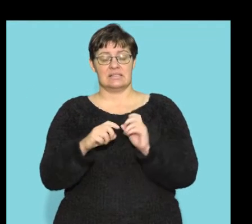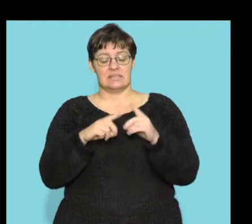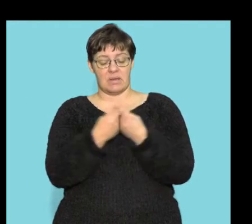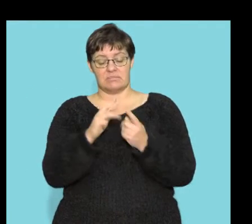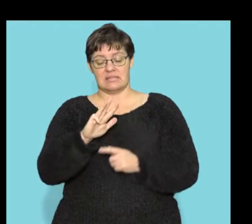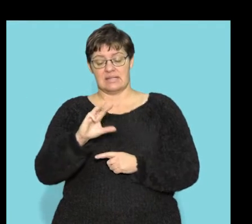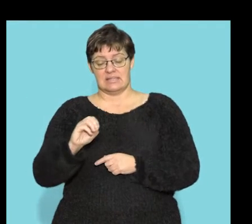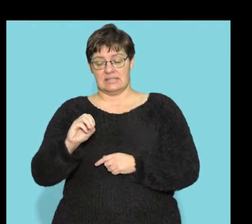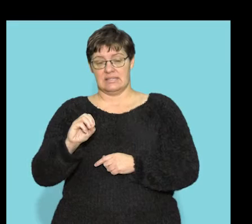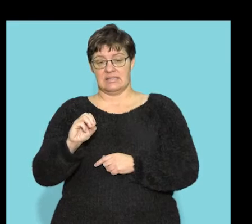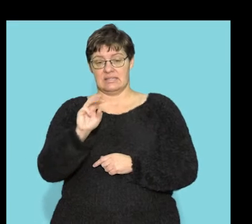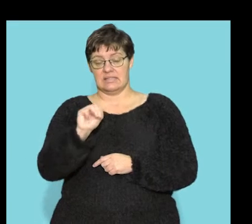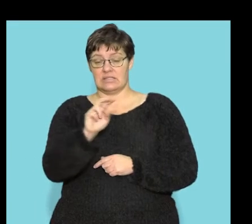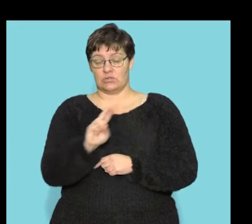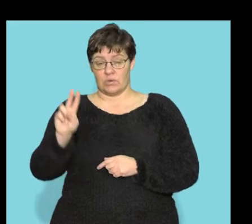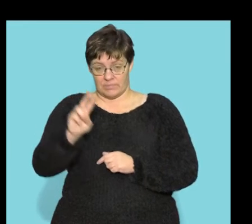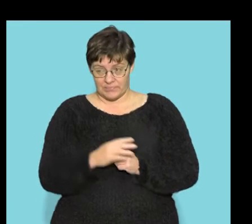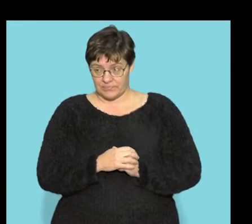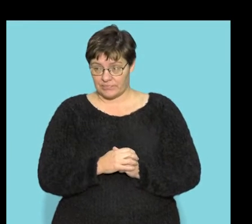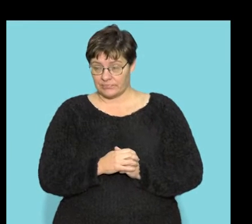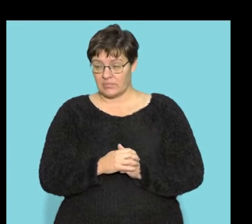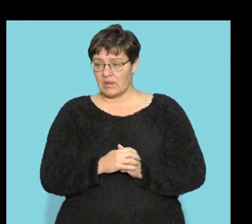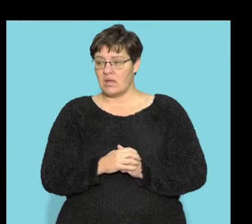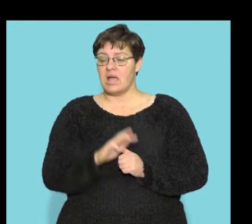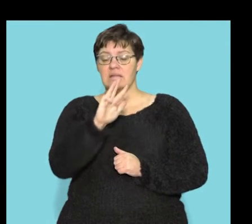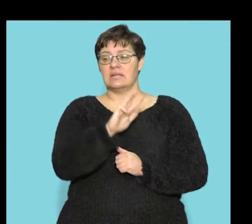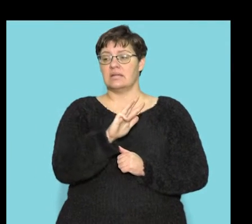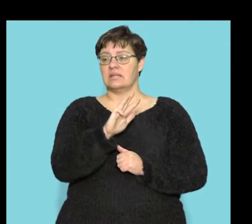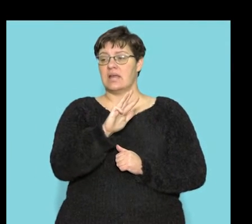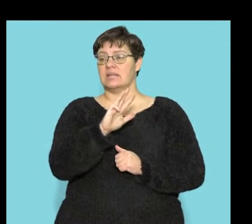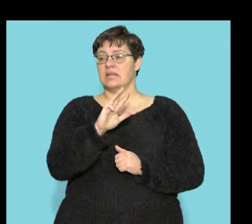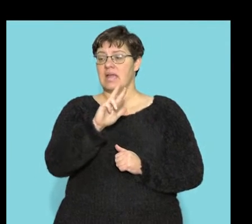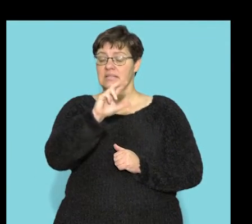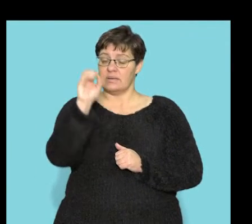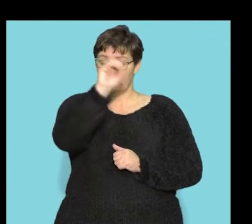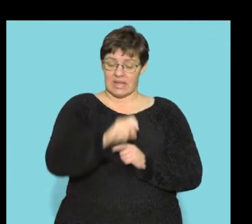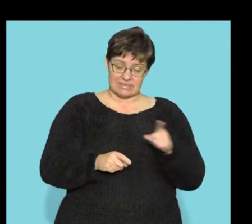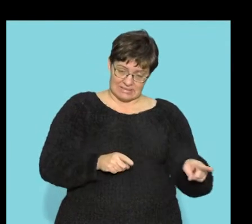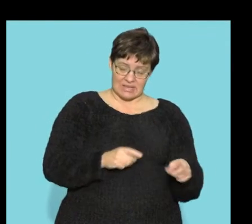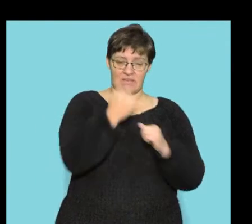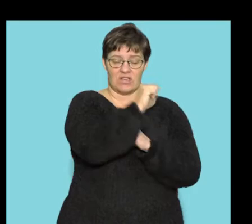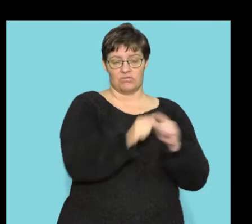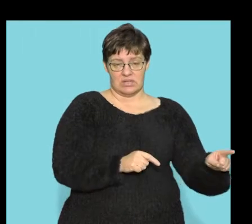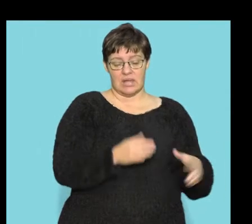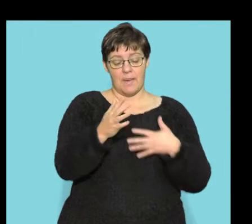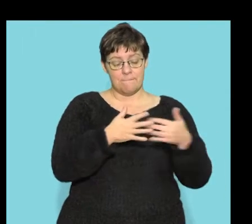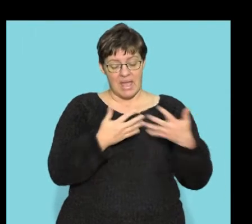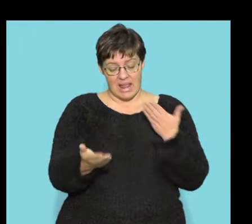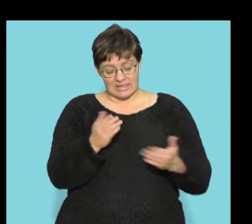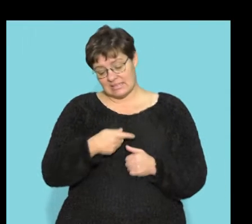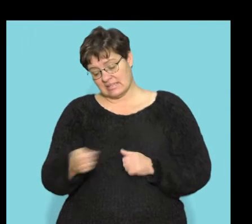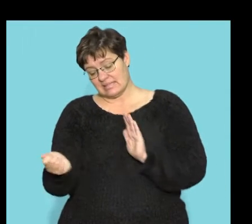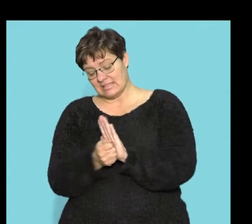square meters. 75% of insurance must be allocated to the factory. The balance applies to the sales